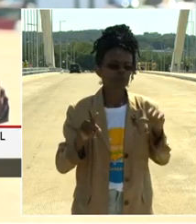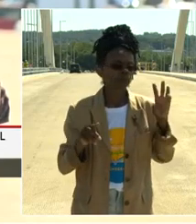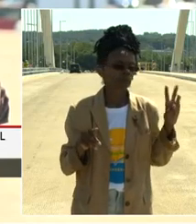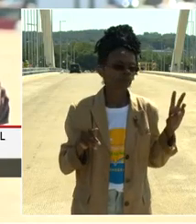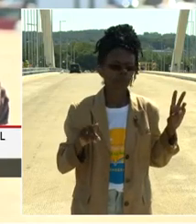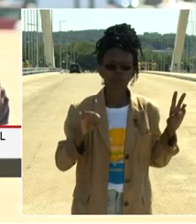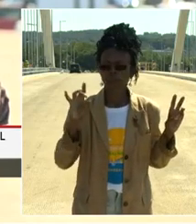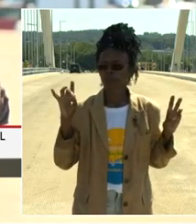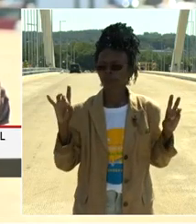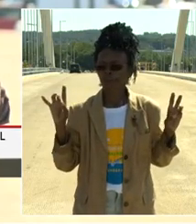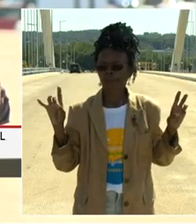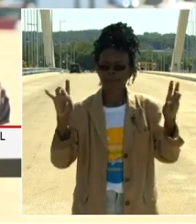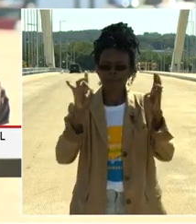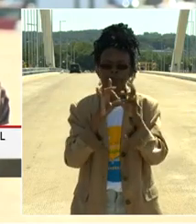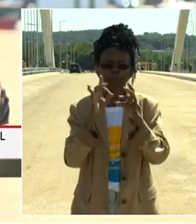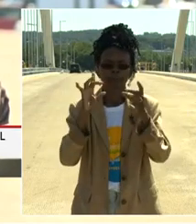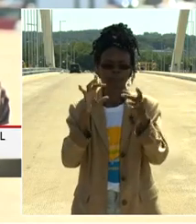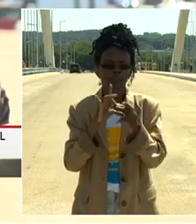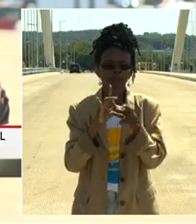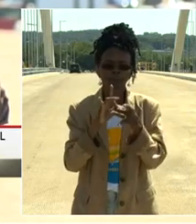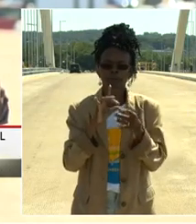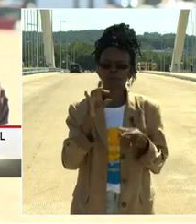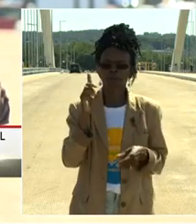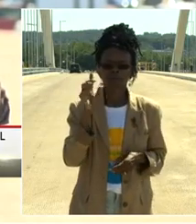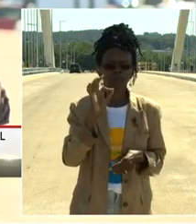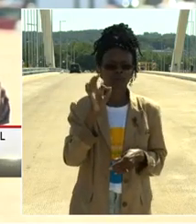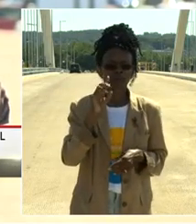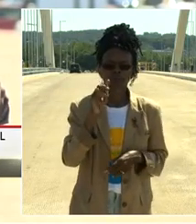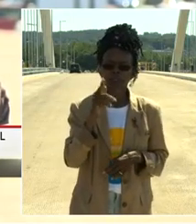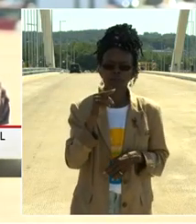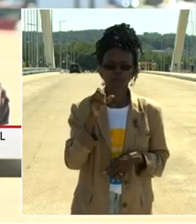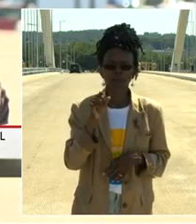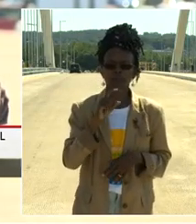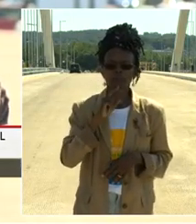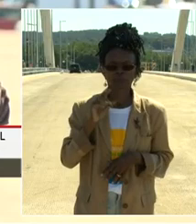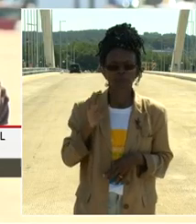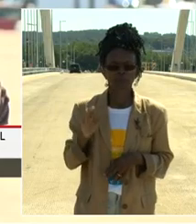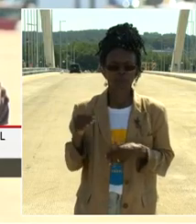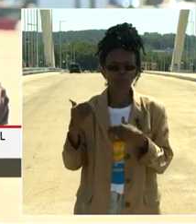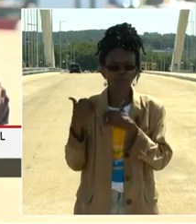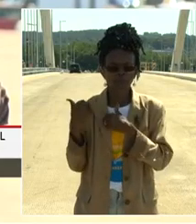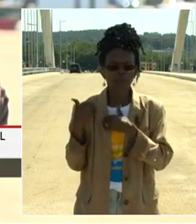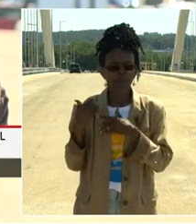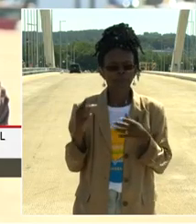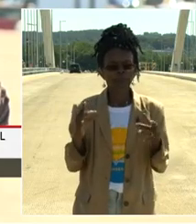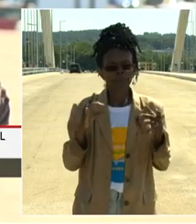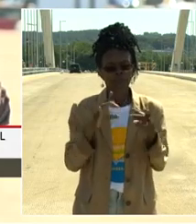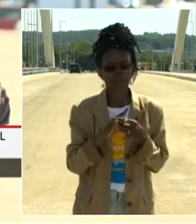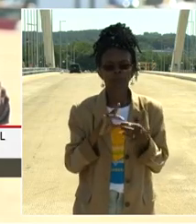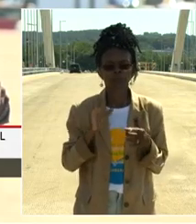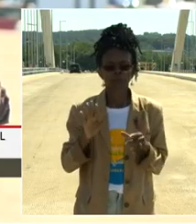And Frederick Douglass was indeed a connector. We also are home to the Frederick Douglass House located